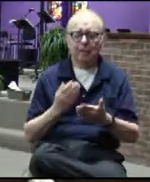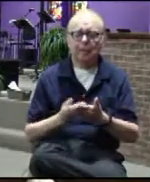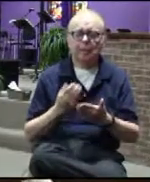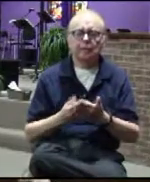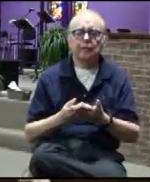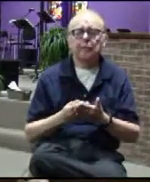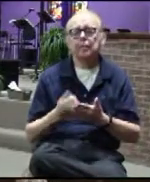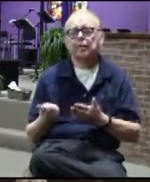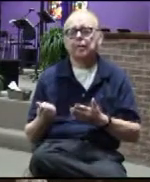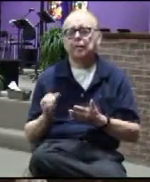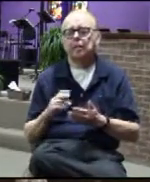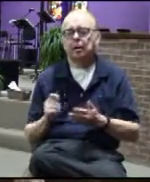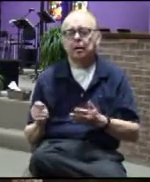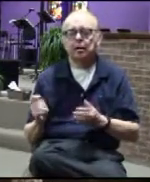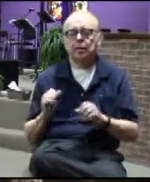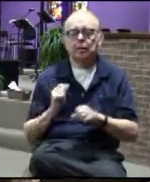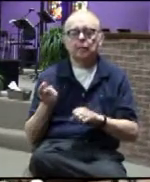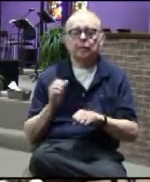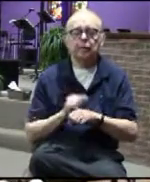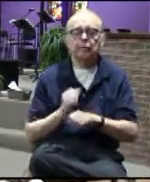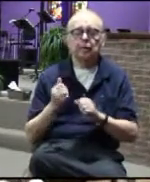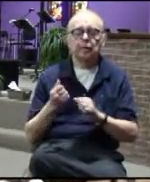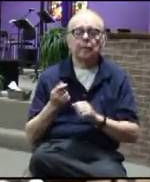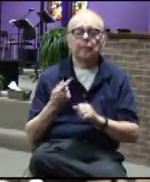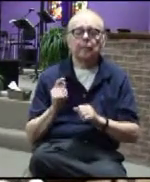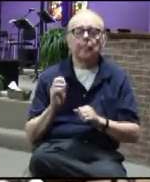Verizon when you're working for AT&T?